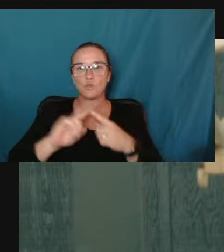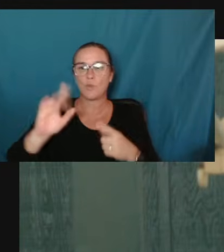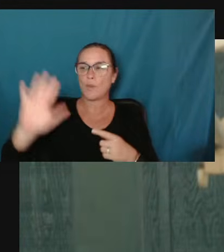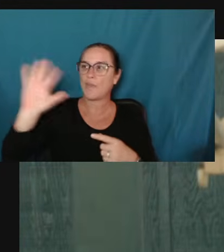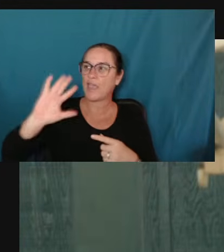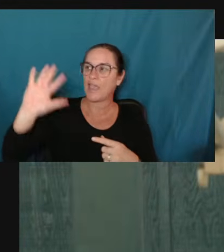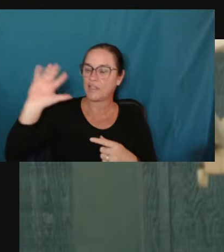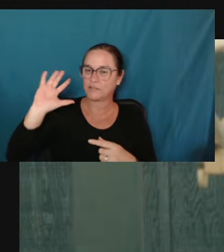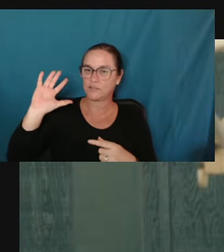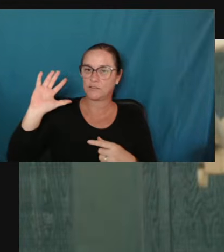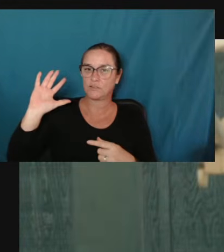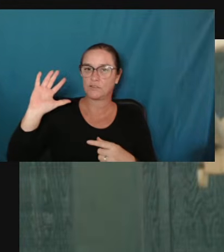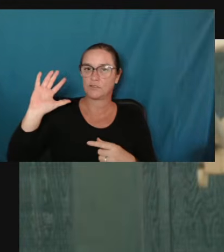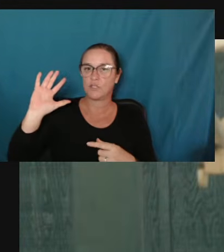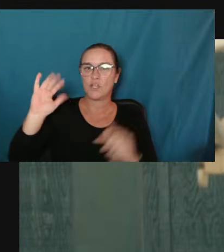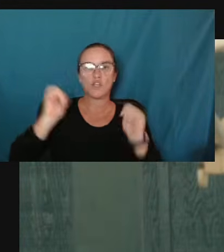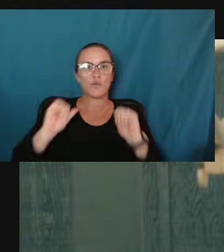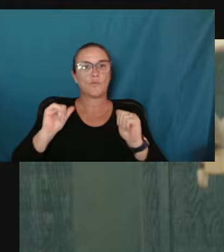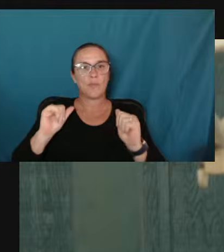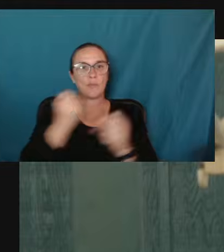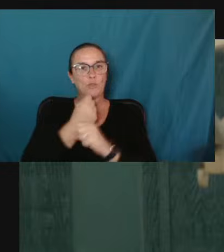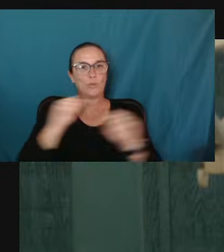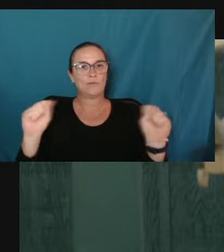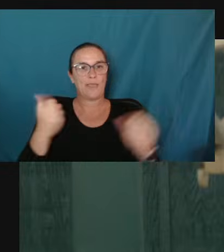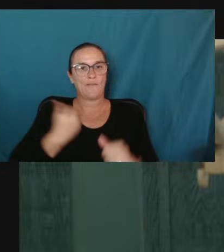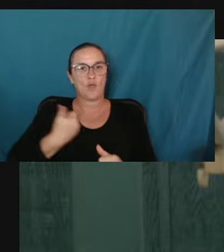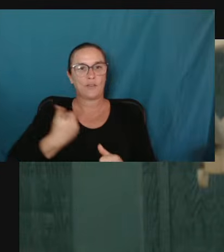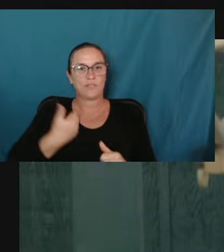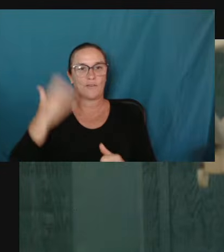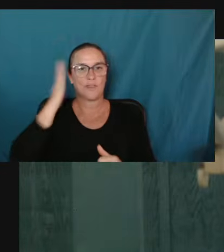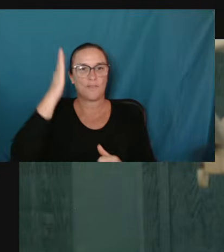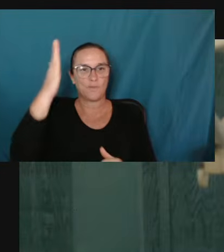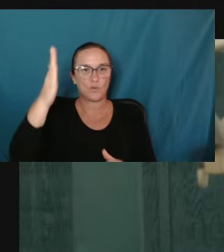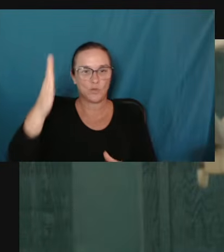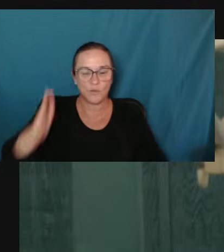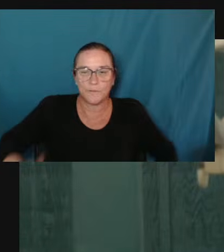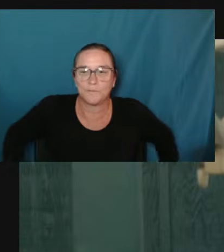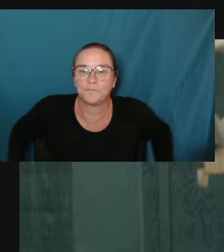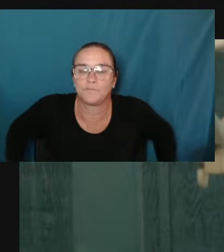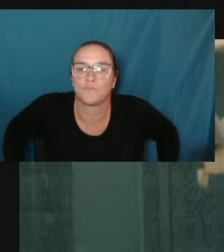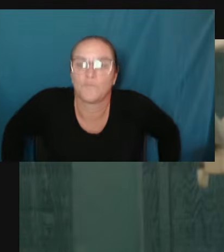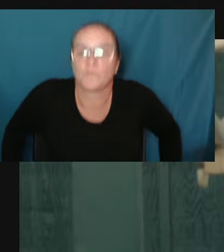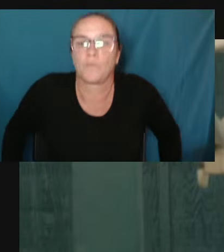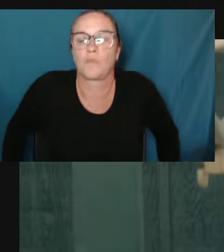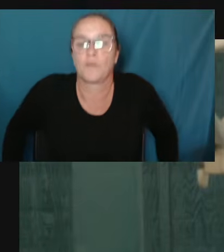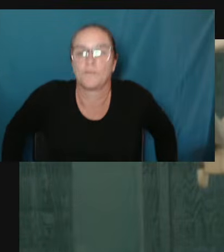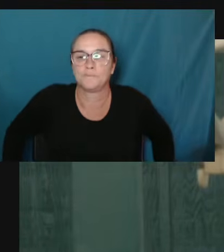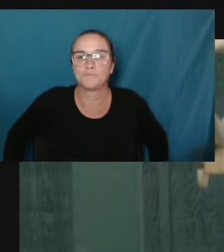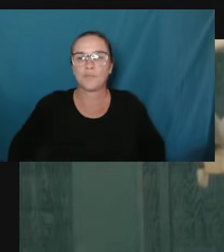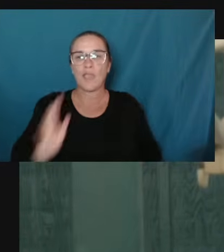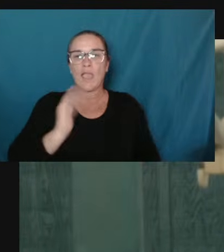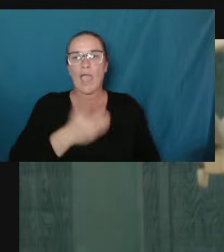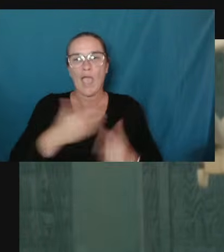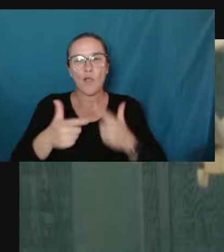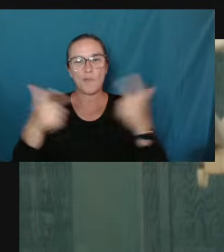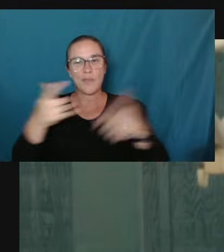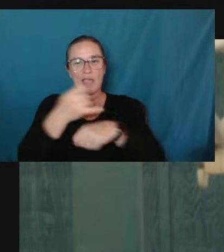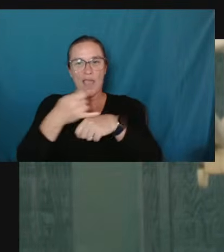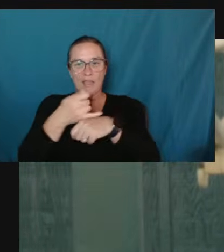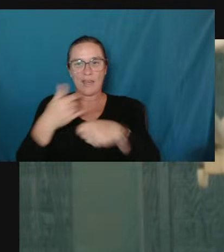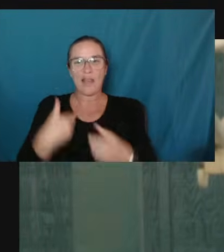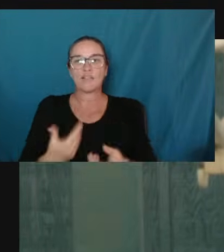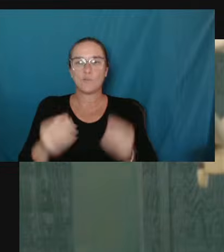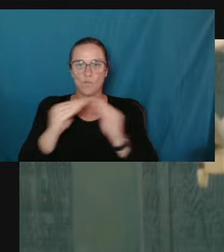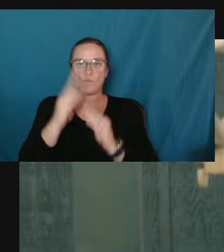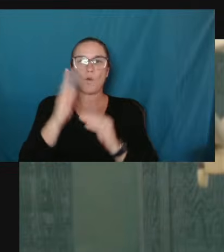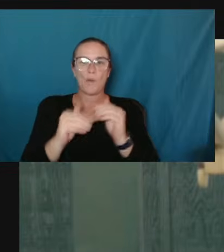to save ourselves in the future. I want you to know that our island, our big island, has had more than just